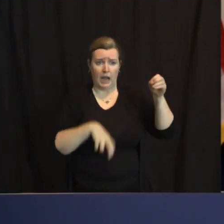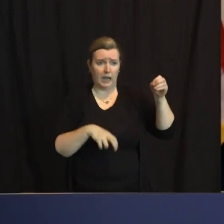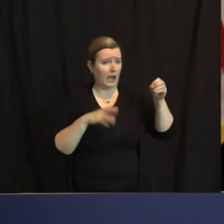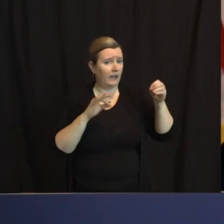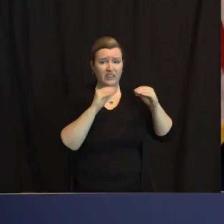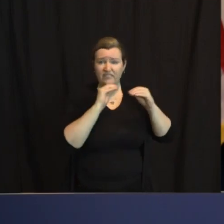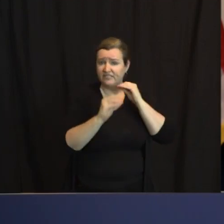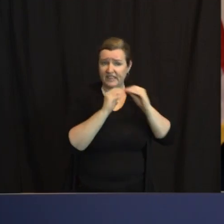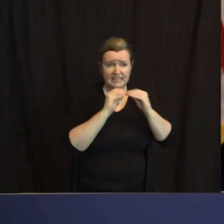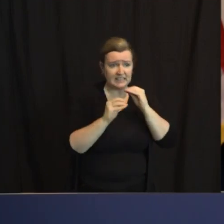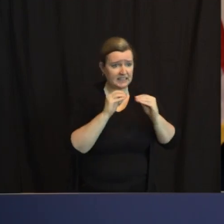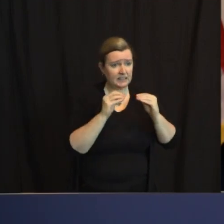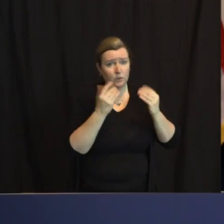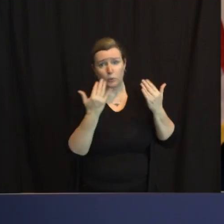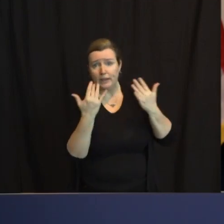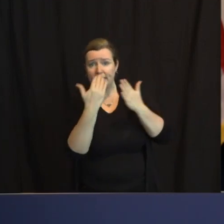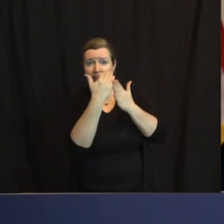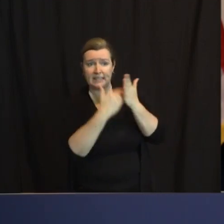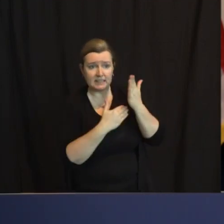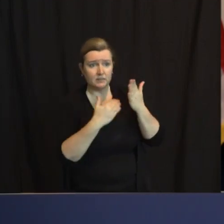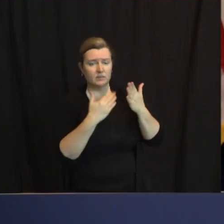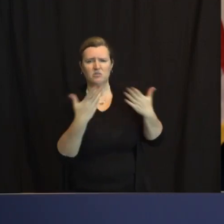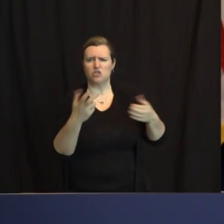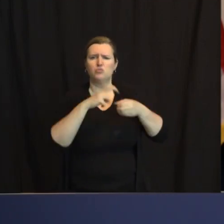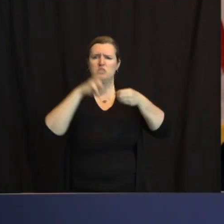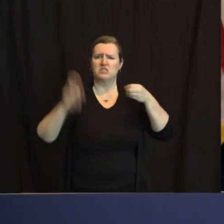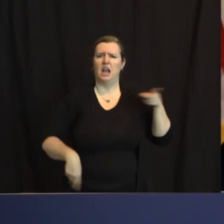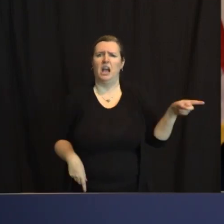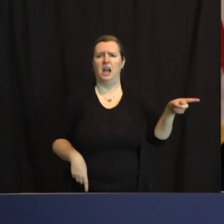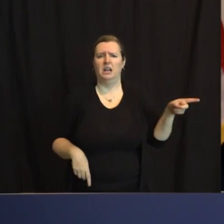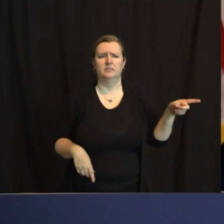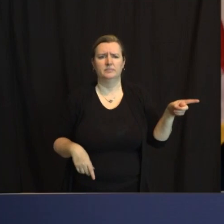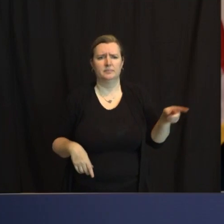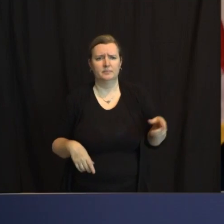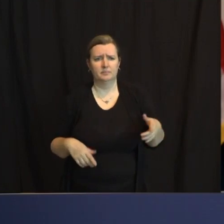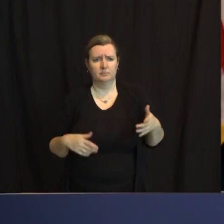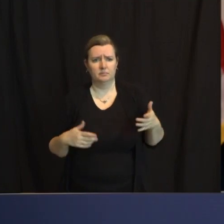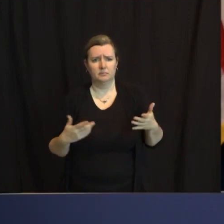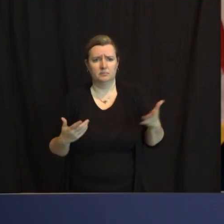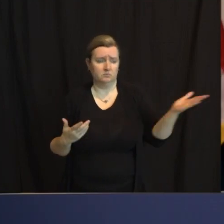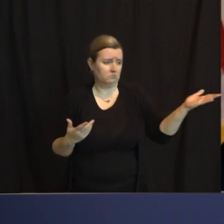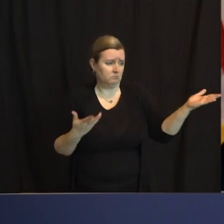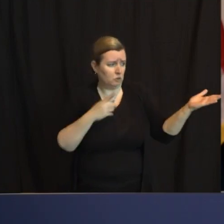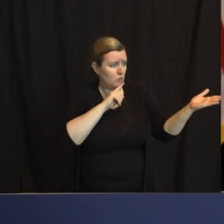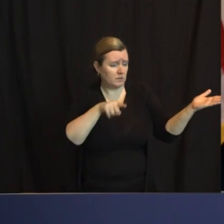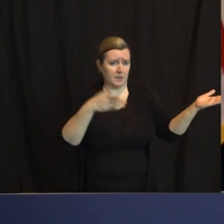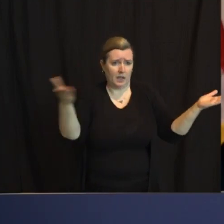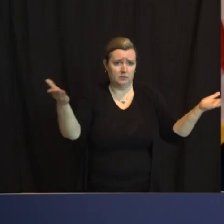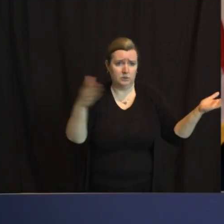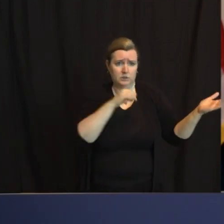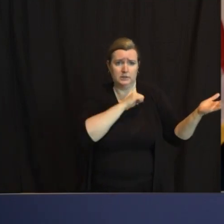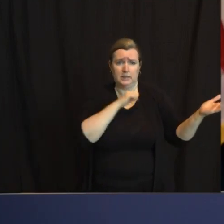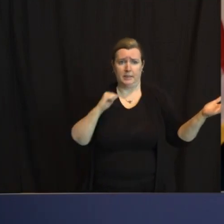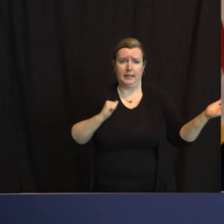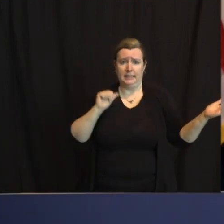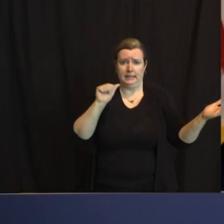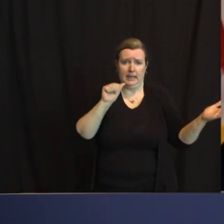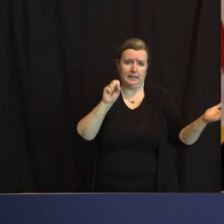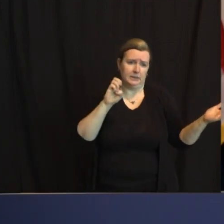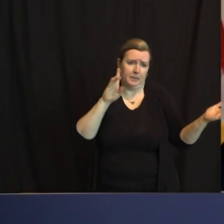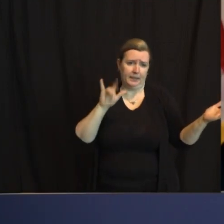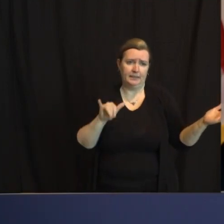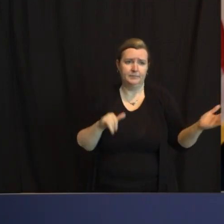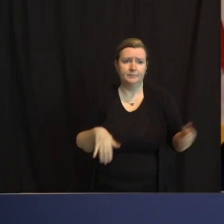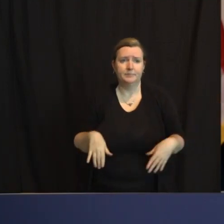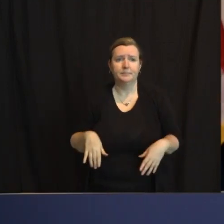unemployment claims. Governor and Commissioner, how would you respond to this call, please? Cape May County has proposed opening their boardwalks by